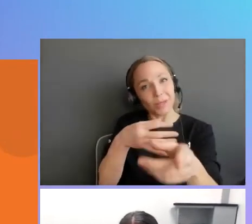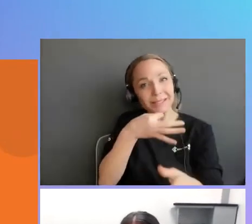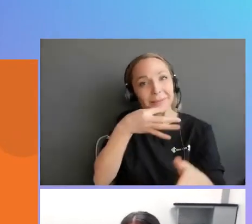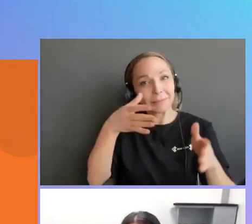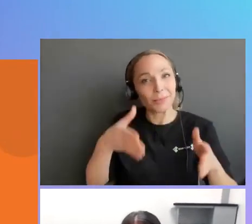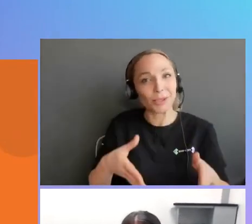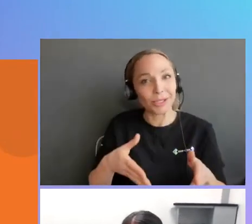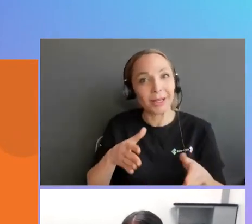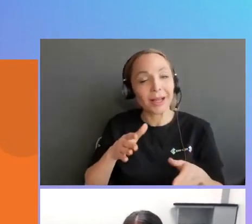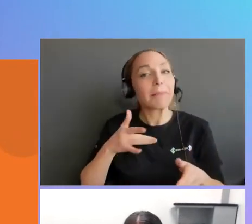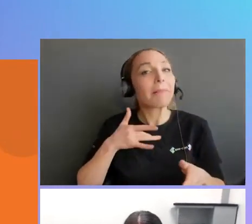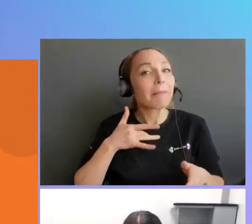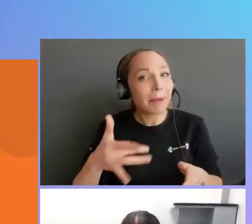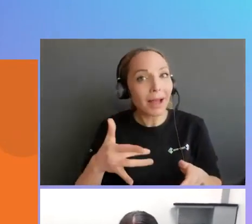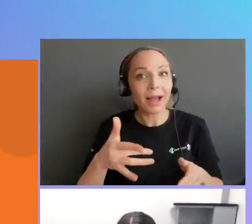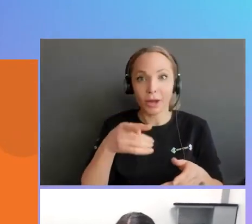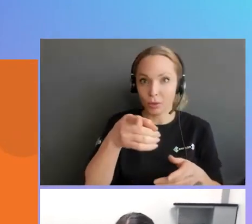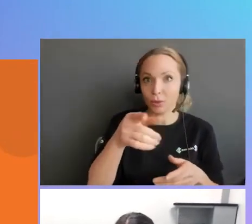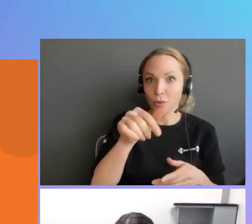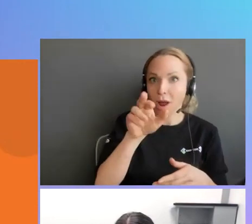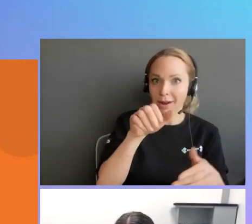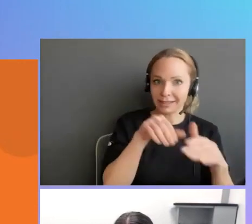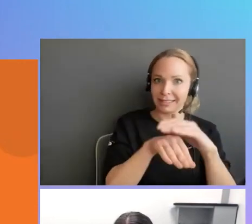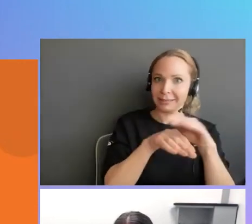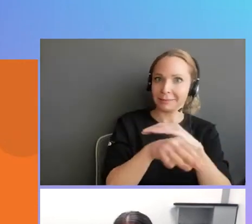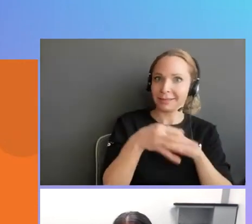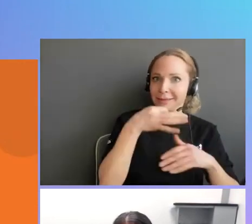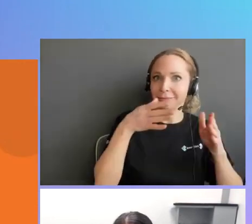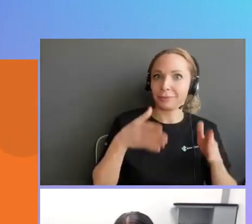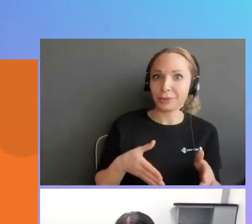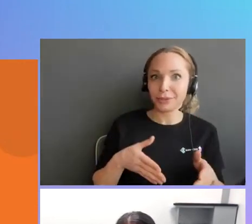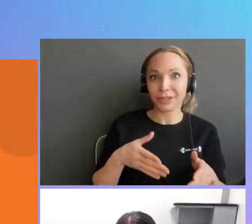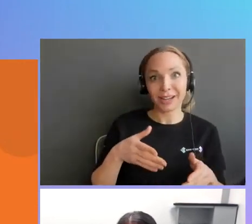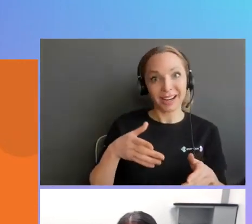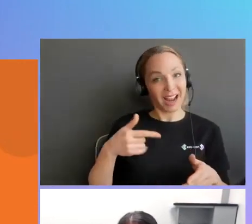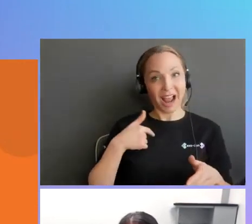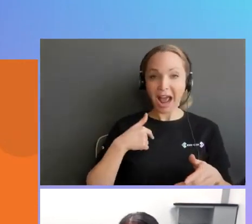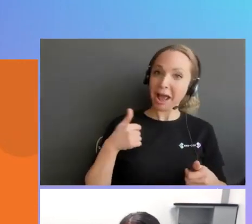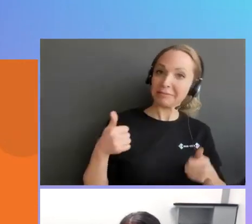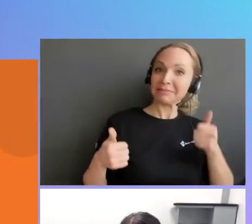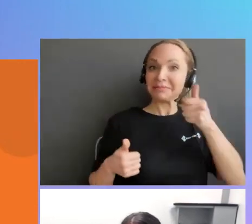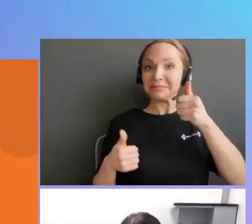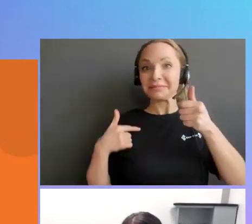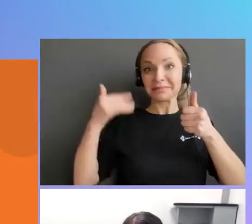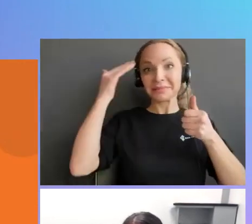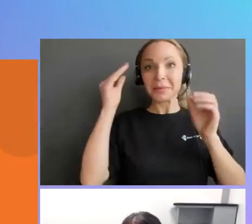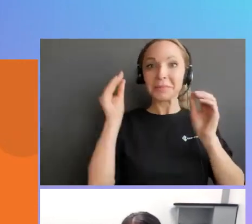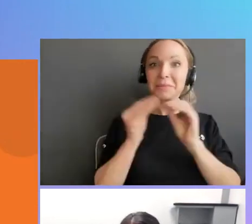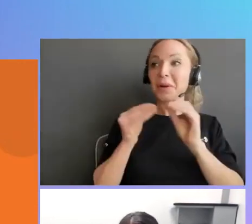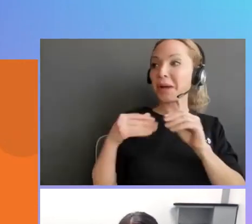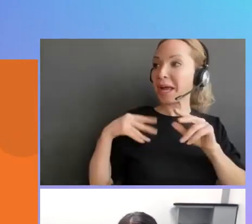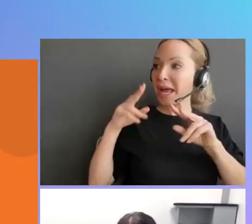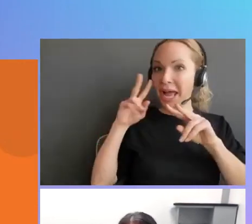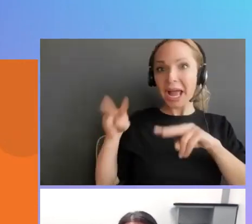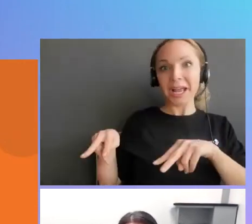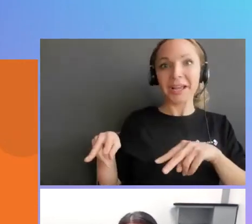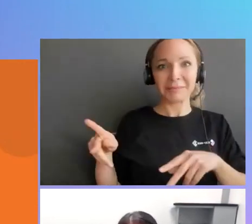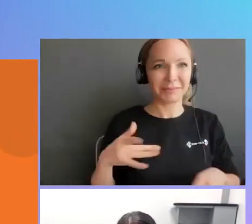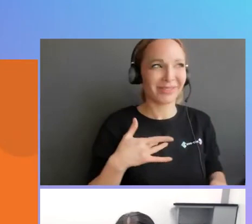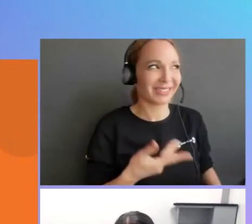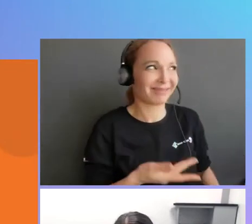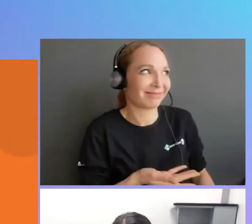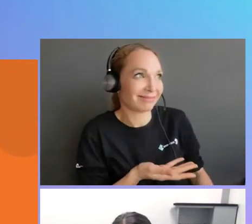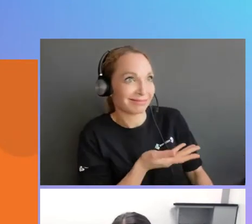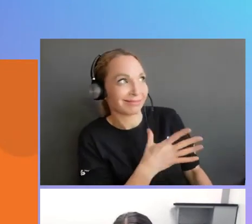tell them what to do, and that is not partnership. Following plus one can lean towards patronizing if you aren't genuine, but if